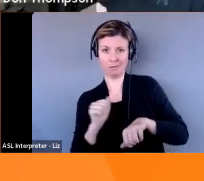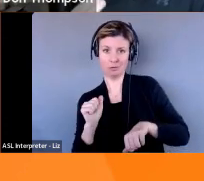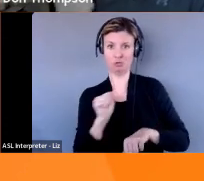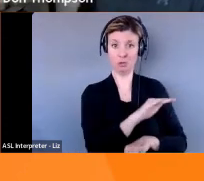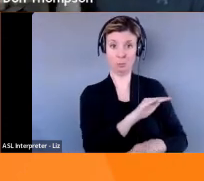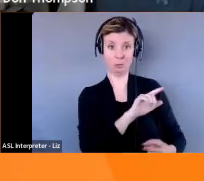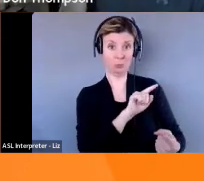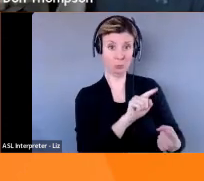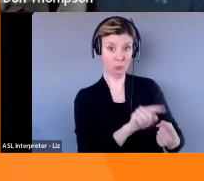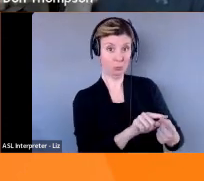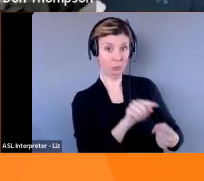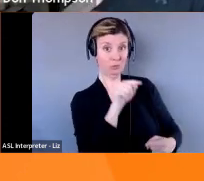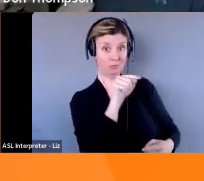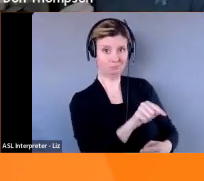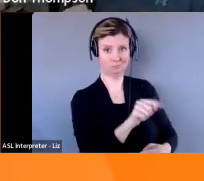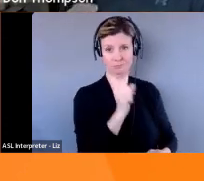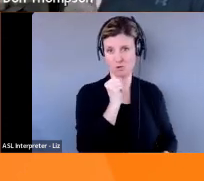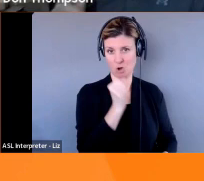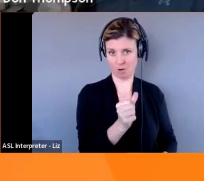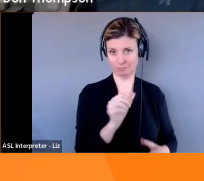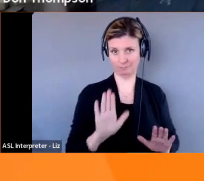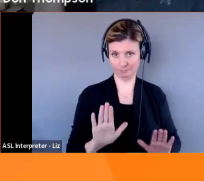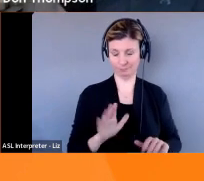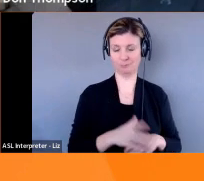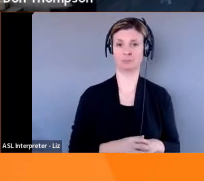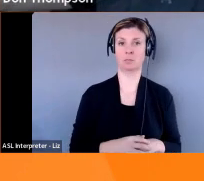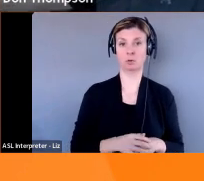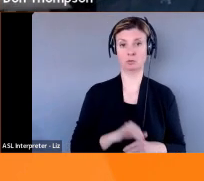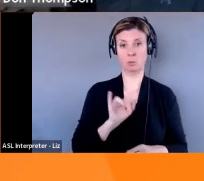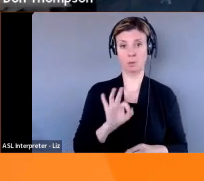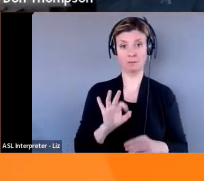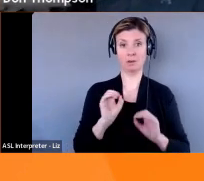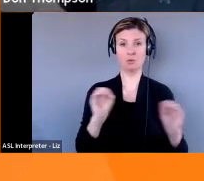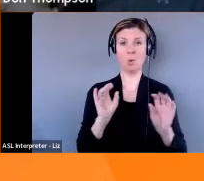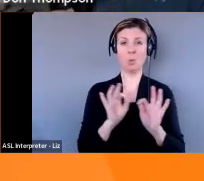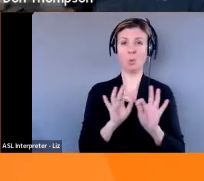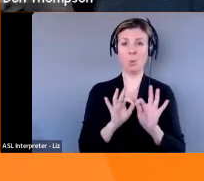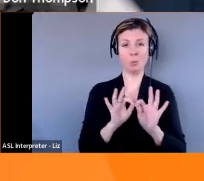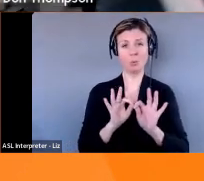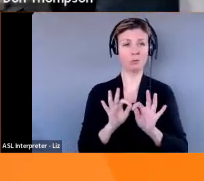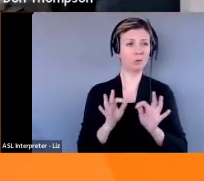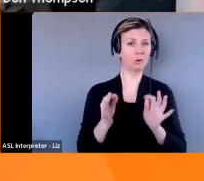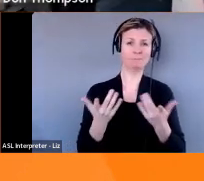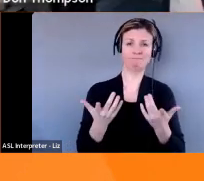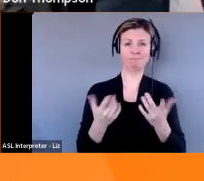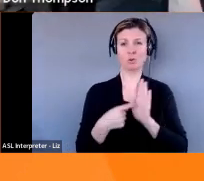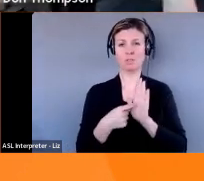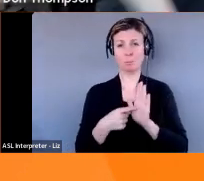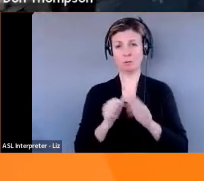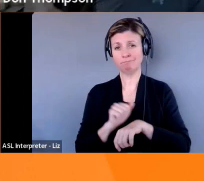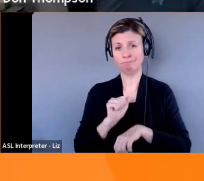thing because if we don't get quotes for shipping to Brampton, to